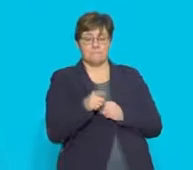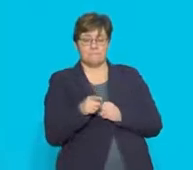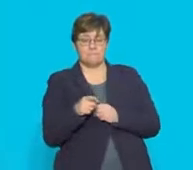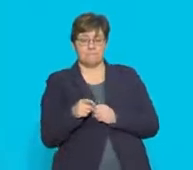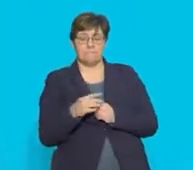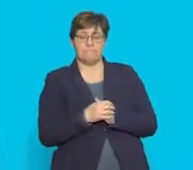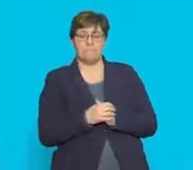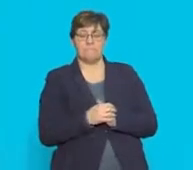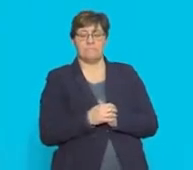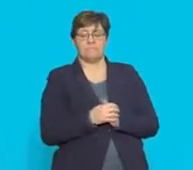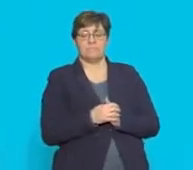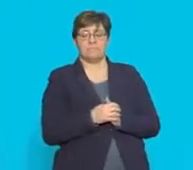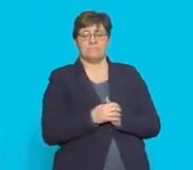right?